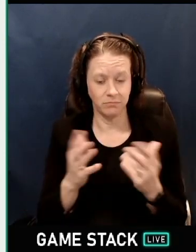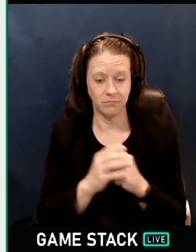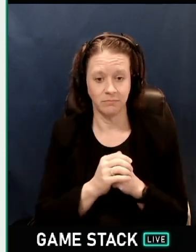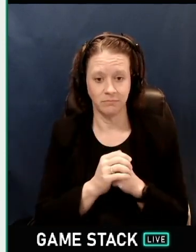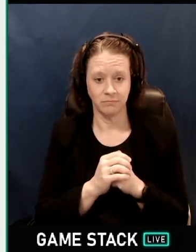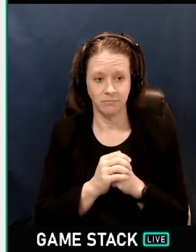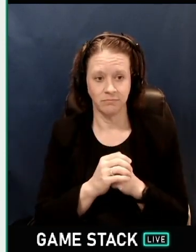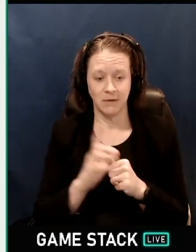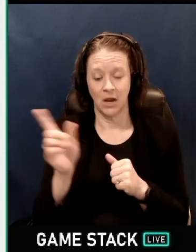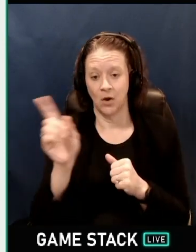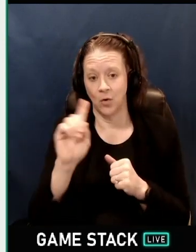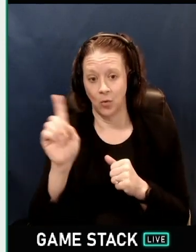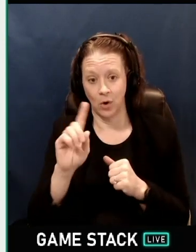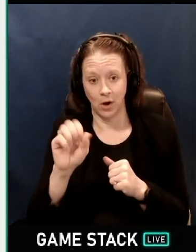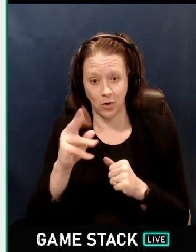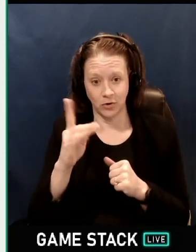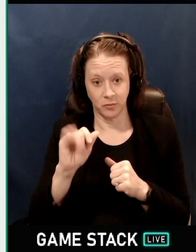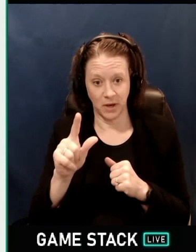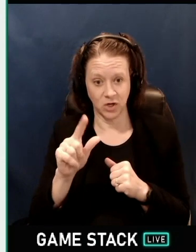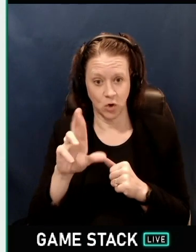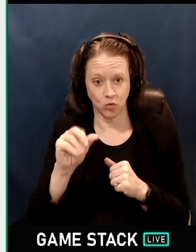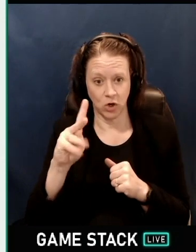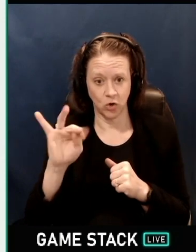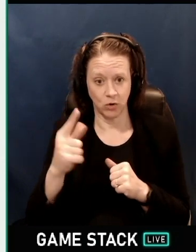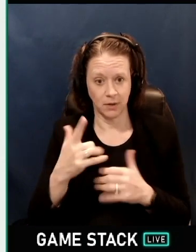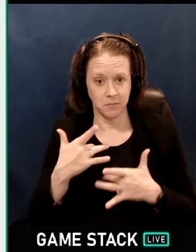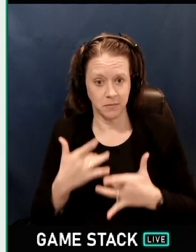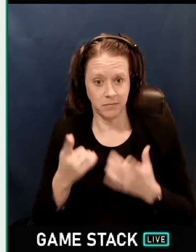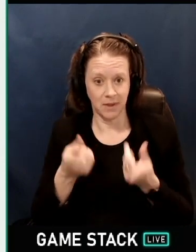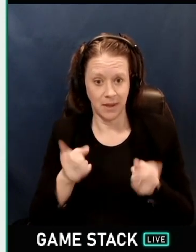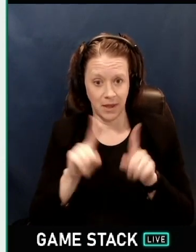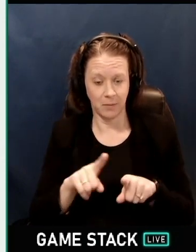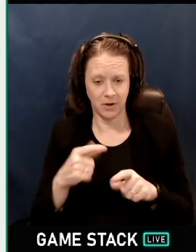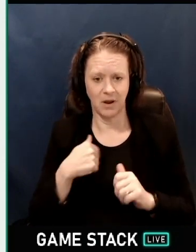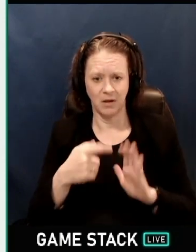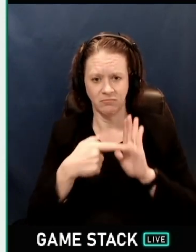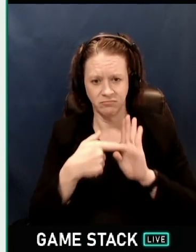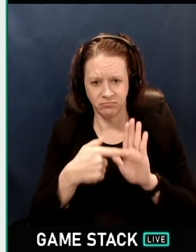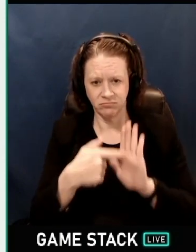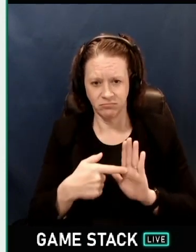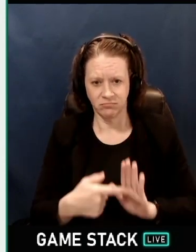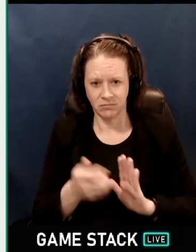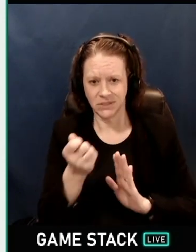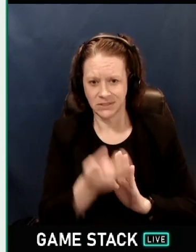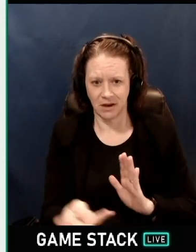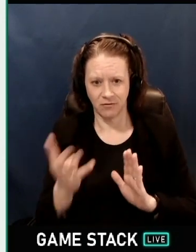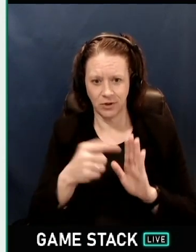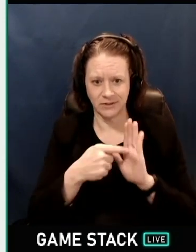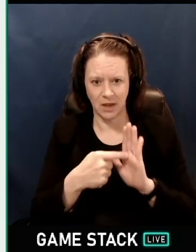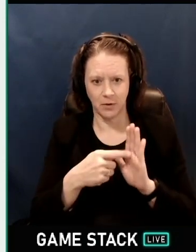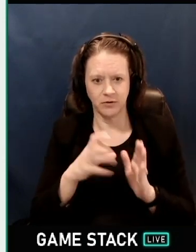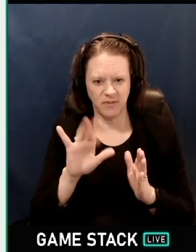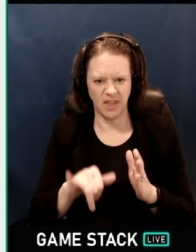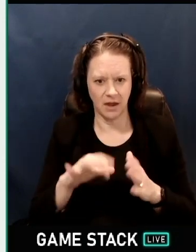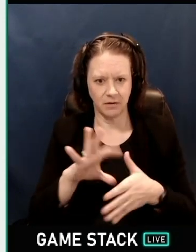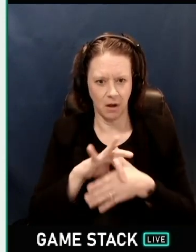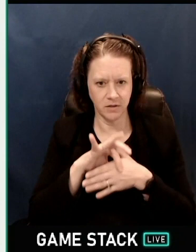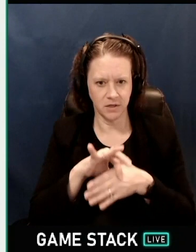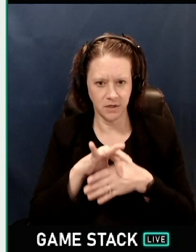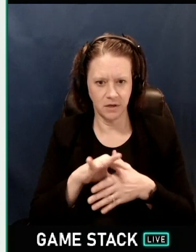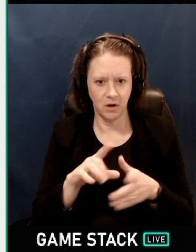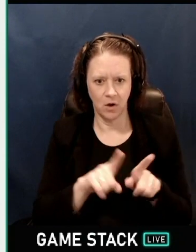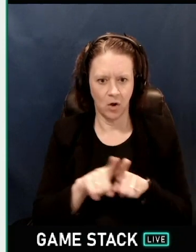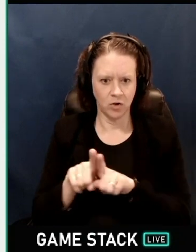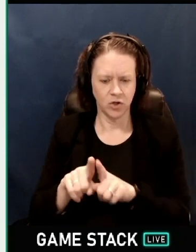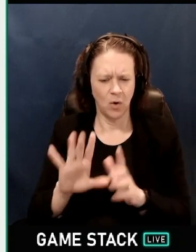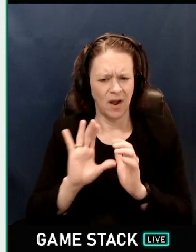spatial rendering is going to happen, and shown you a bunch of examples of the content and how